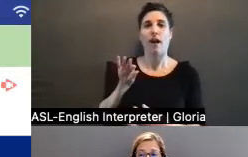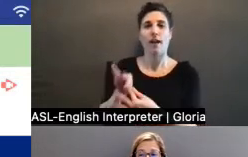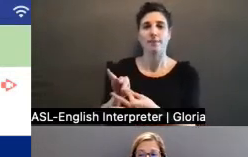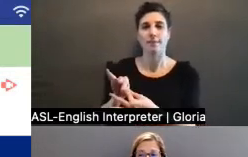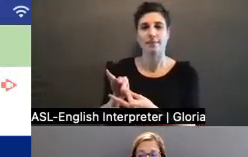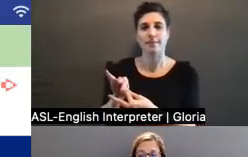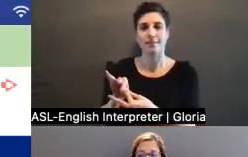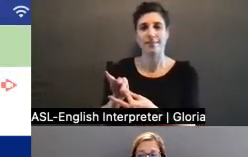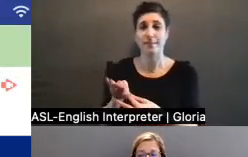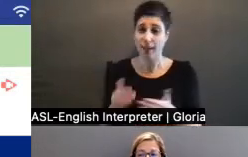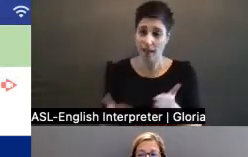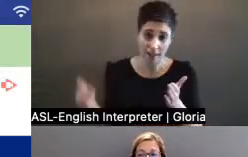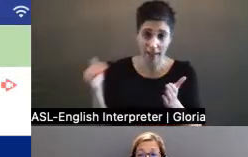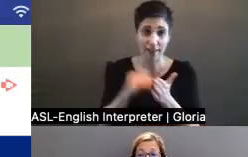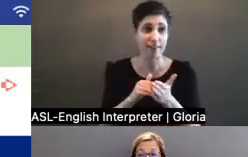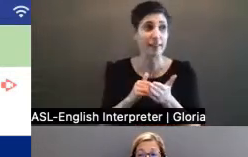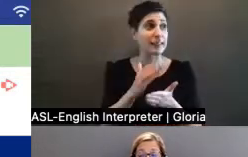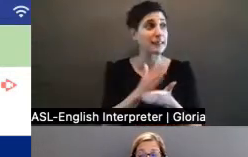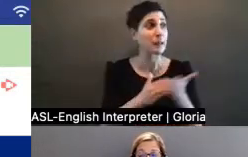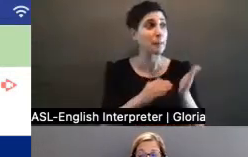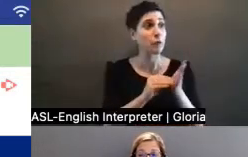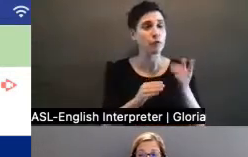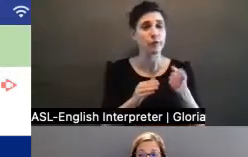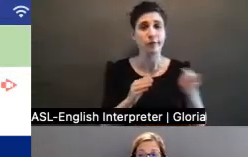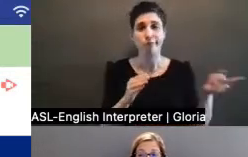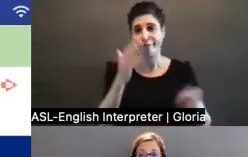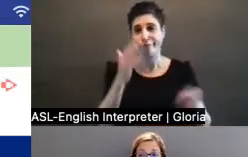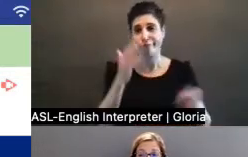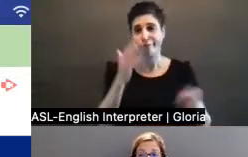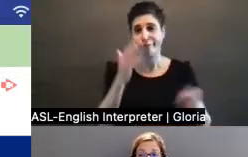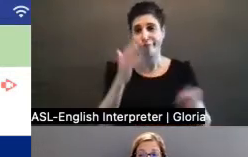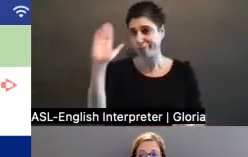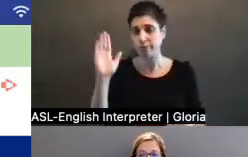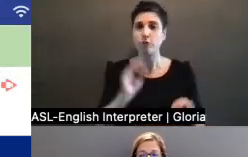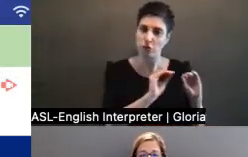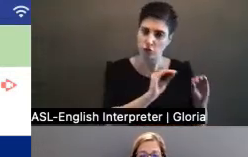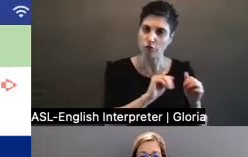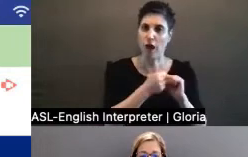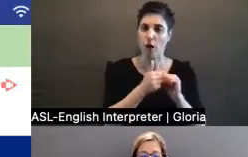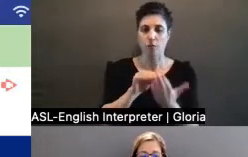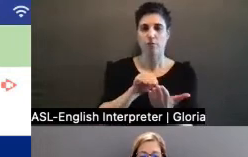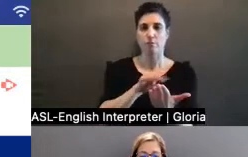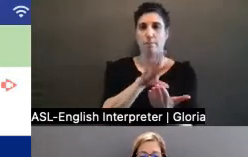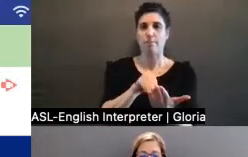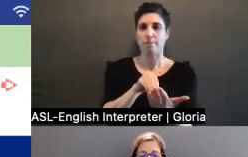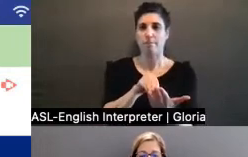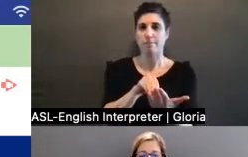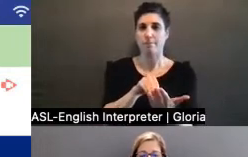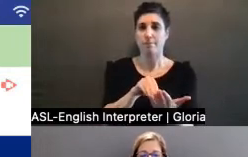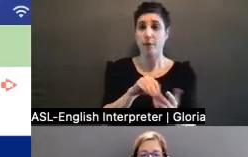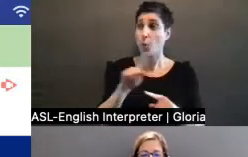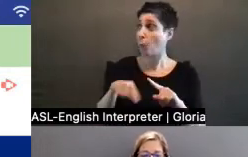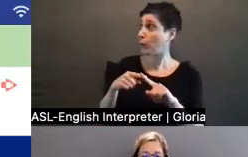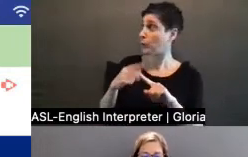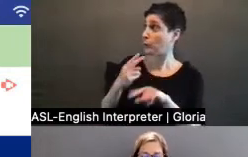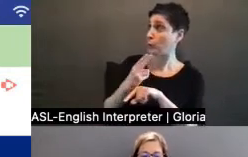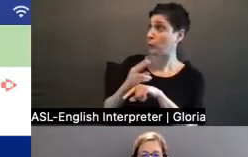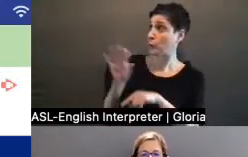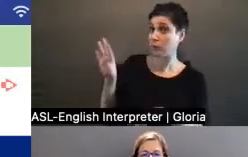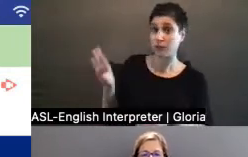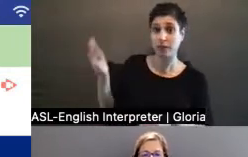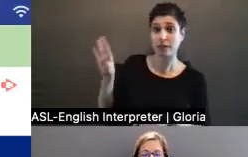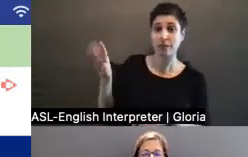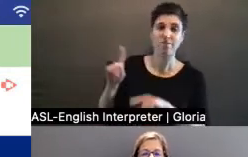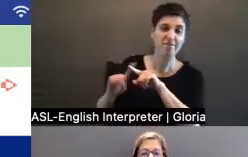teach our learners. And that's one of the evolving things that happens when we start using some of those resources. So it's amazing to